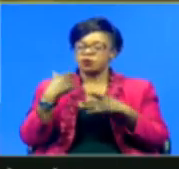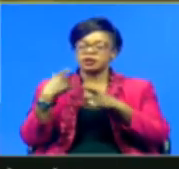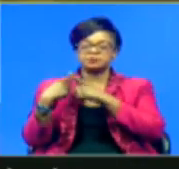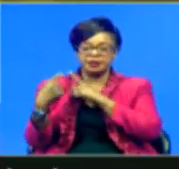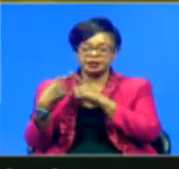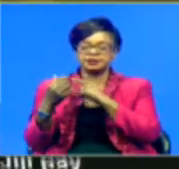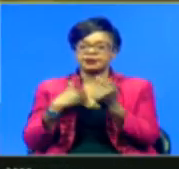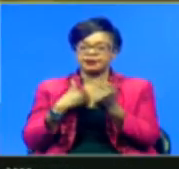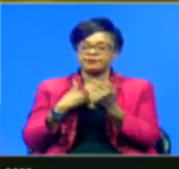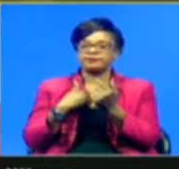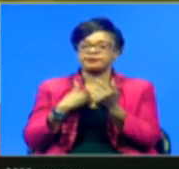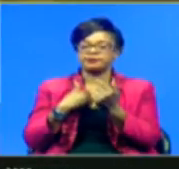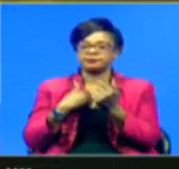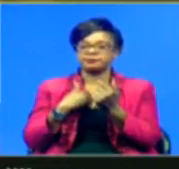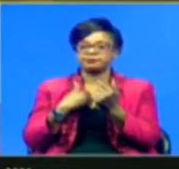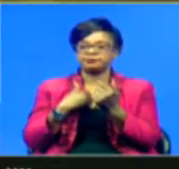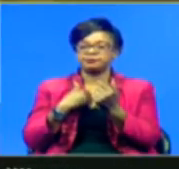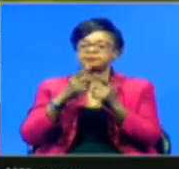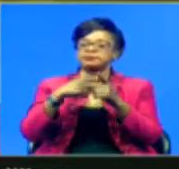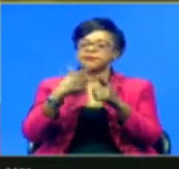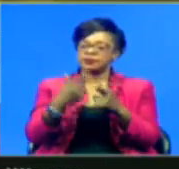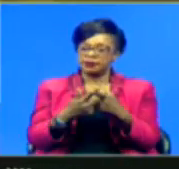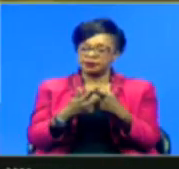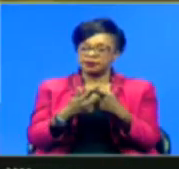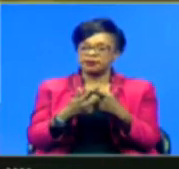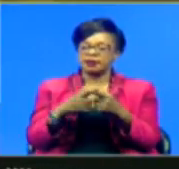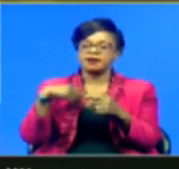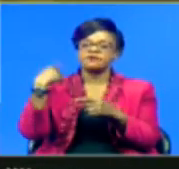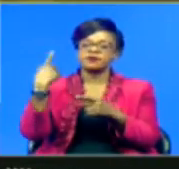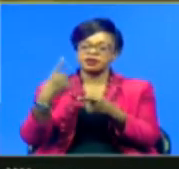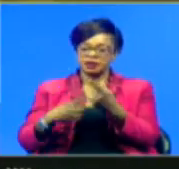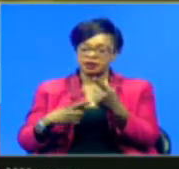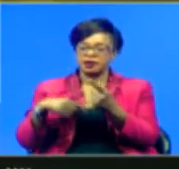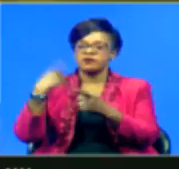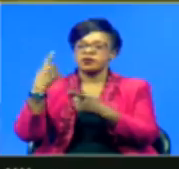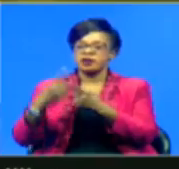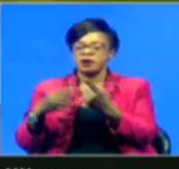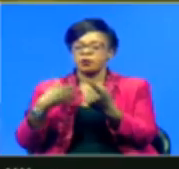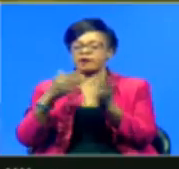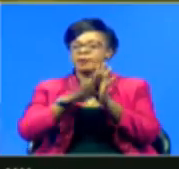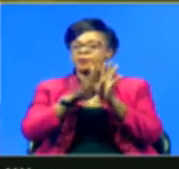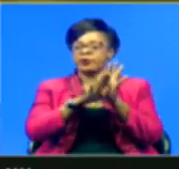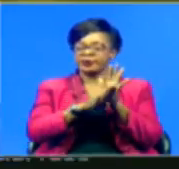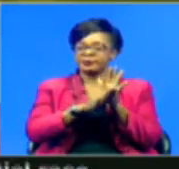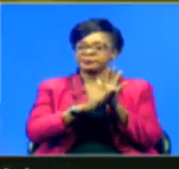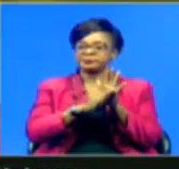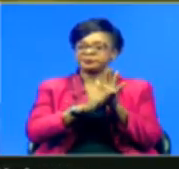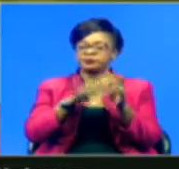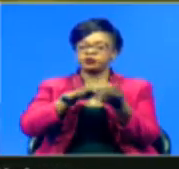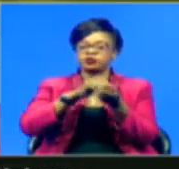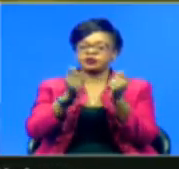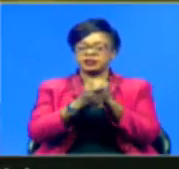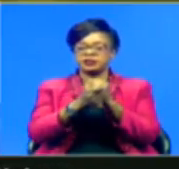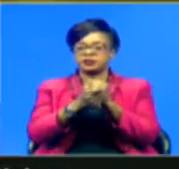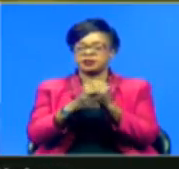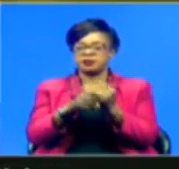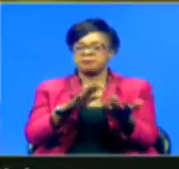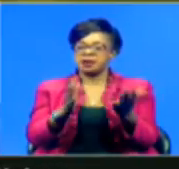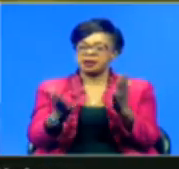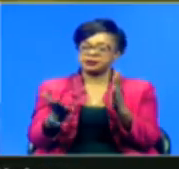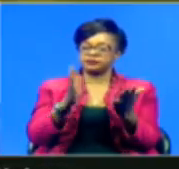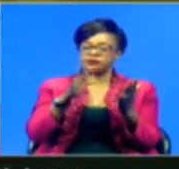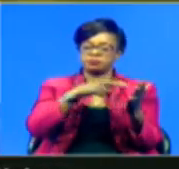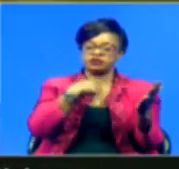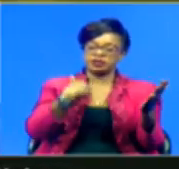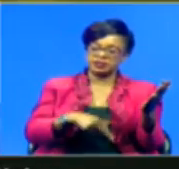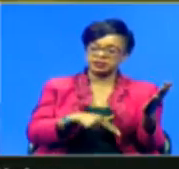can run the train. And then on a year-by-year basis, we have a program with them to change that balance. Now from Chinese